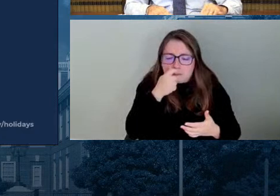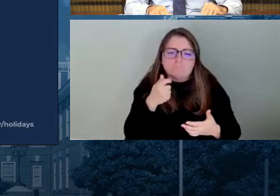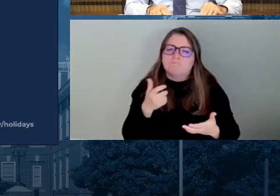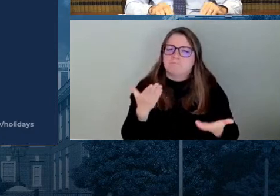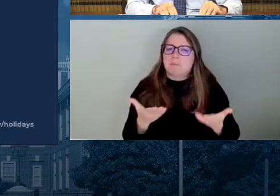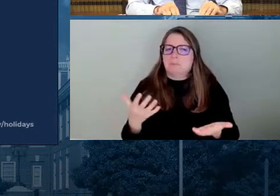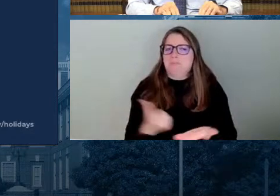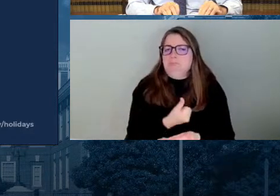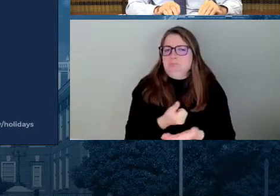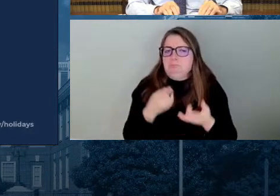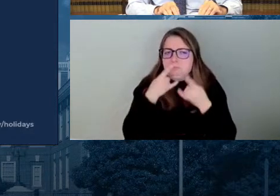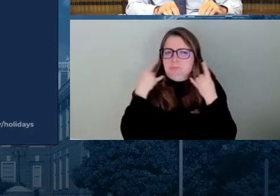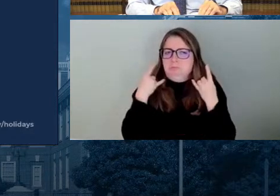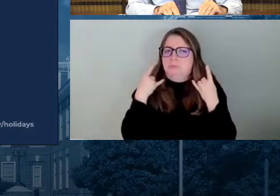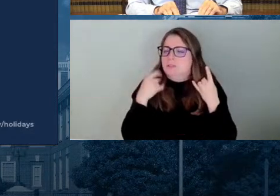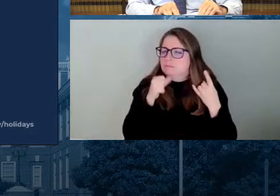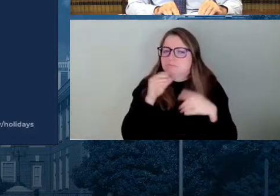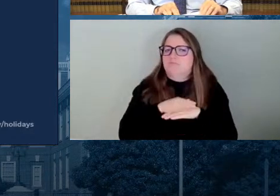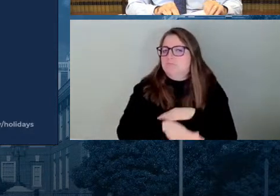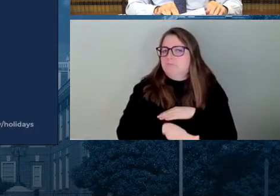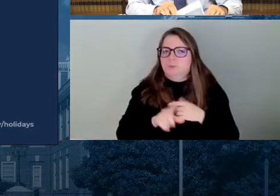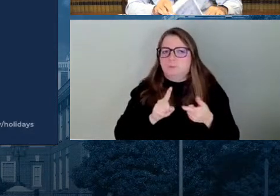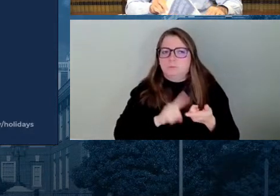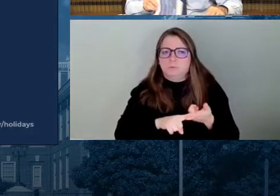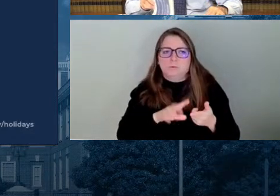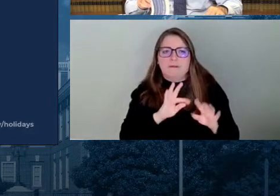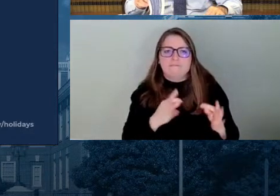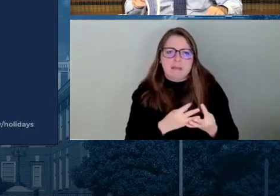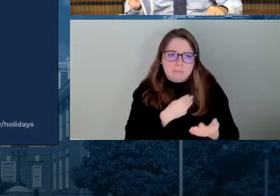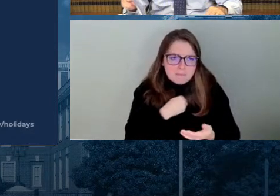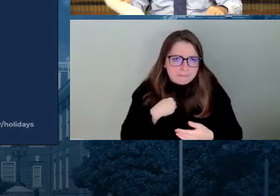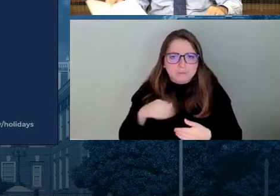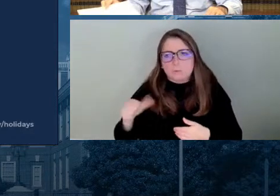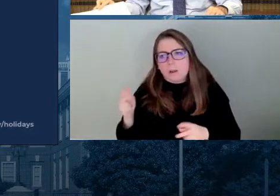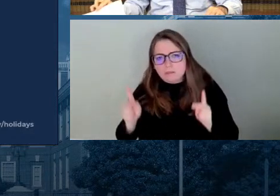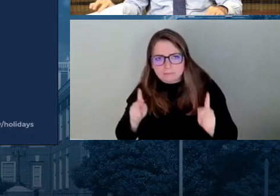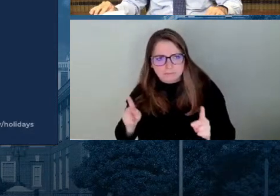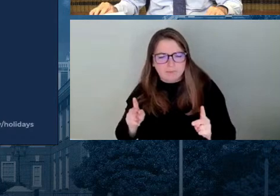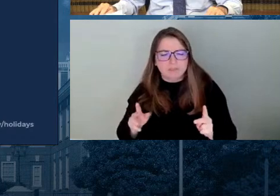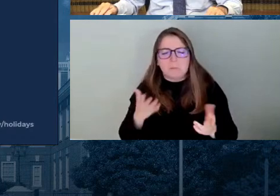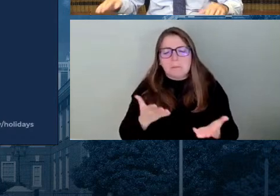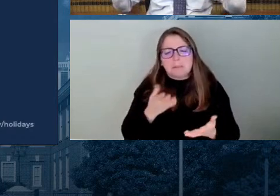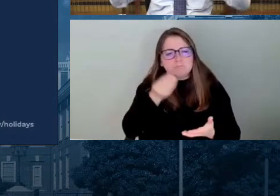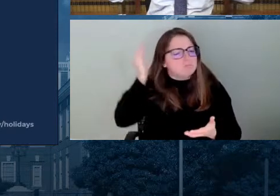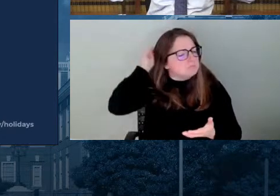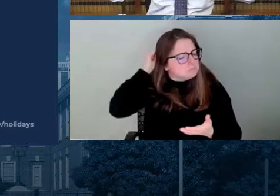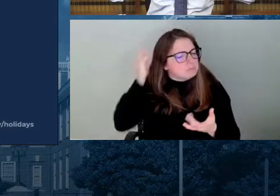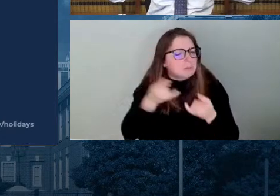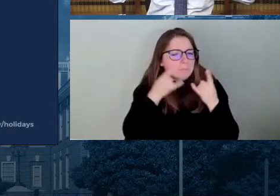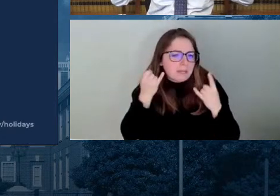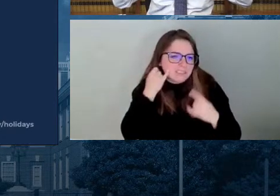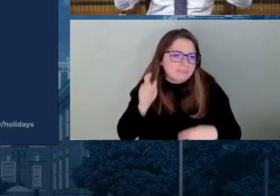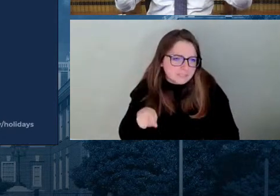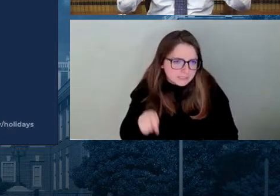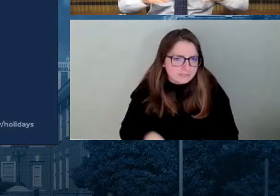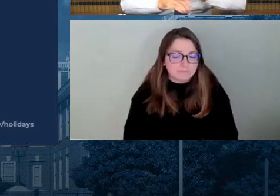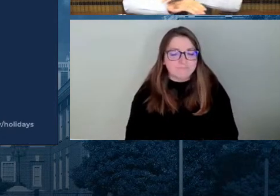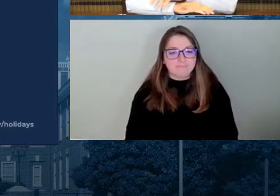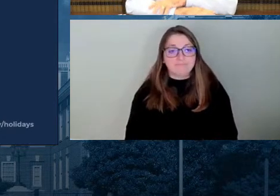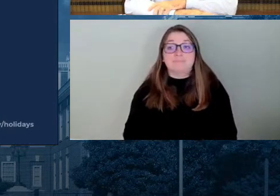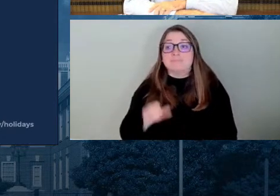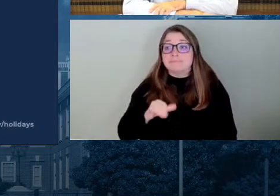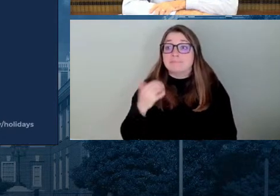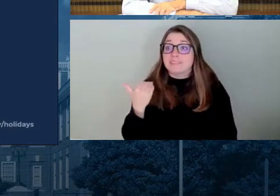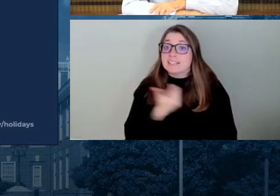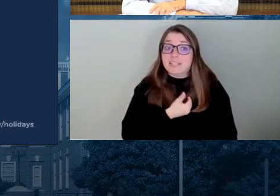don't spread it to your family members and others. Just be thoughtful about that. So that's the situation from a very high level. We're great to